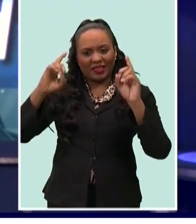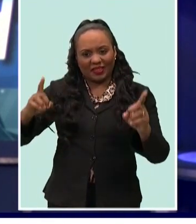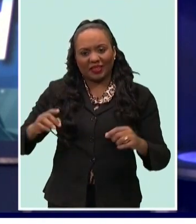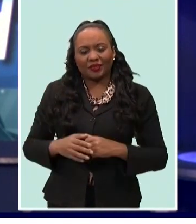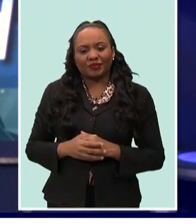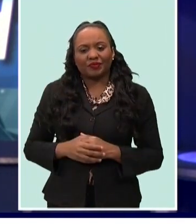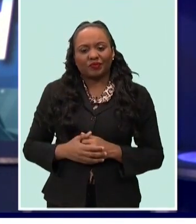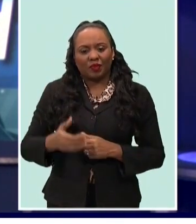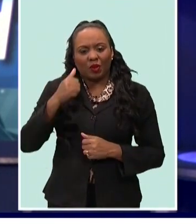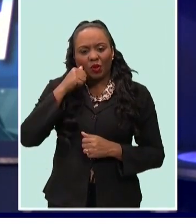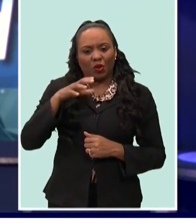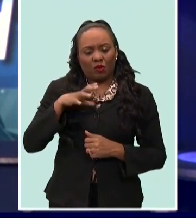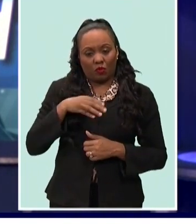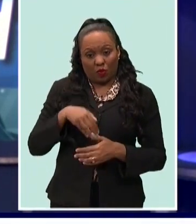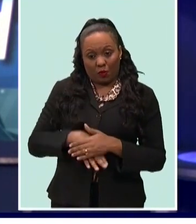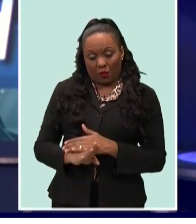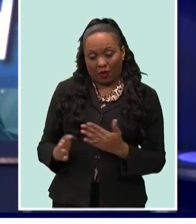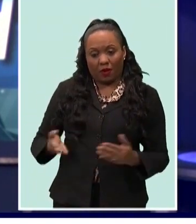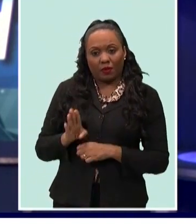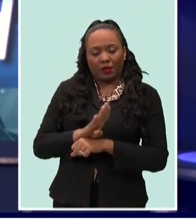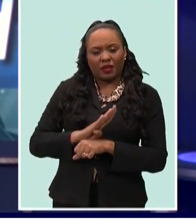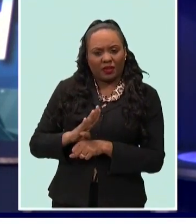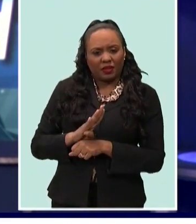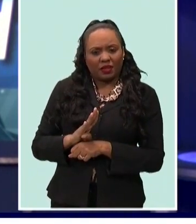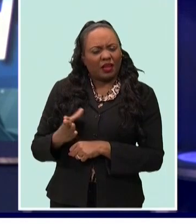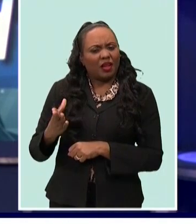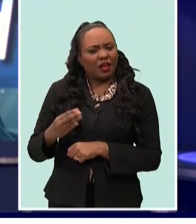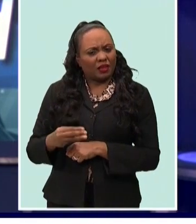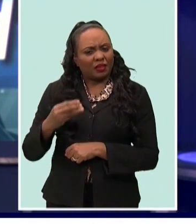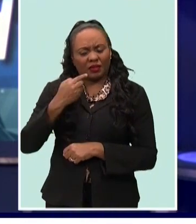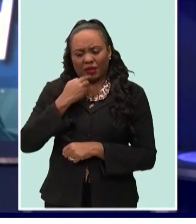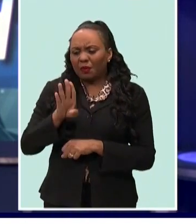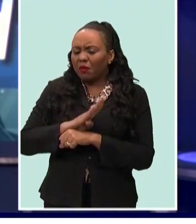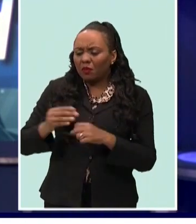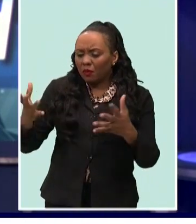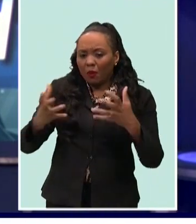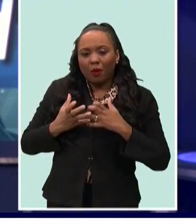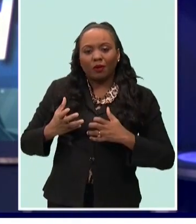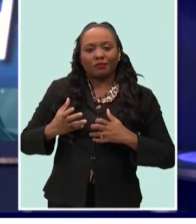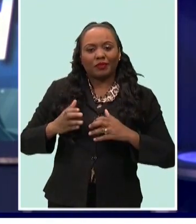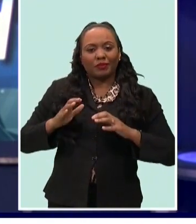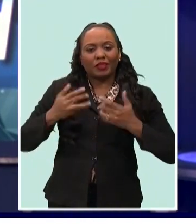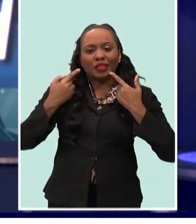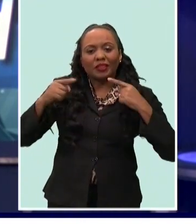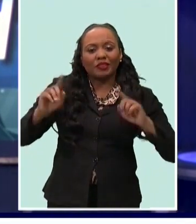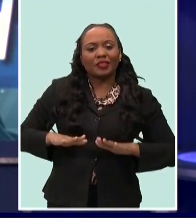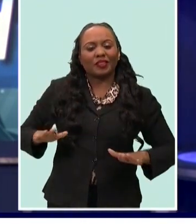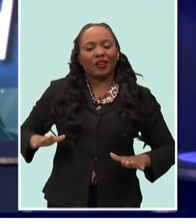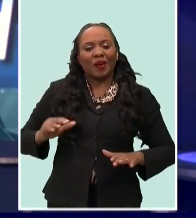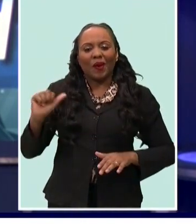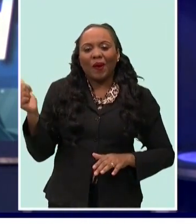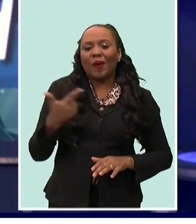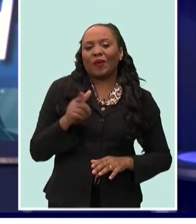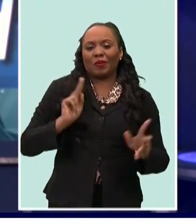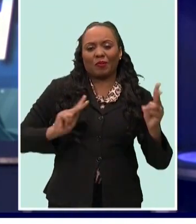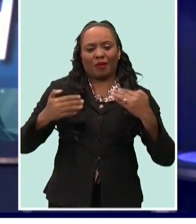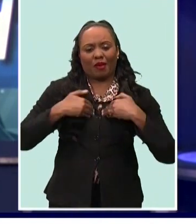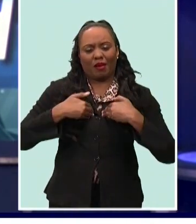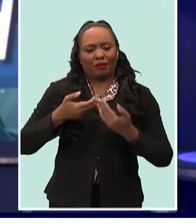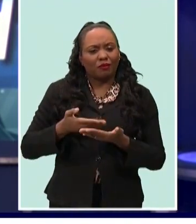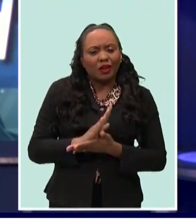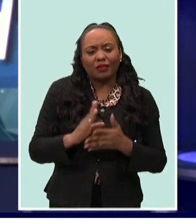Hines Raddix, says this commitment is proof Barbados wants its children to be successful and to understand that everyone has a right